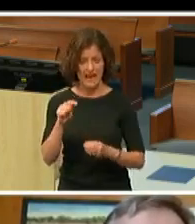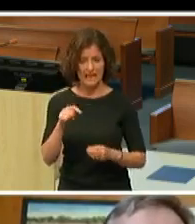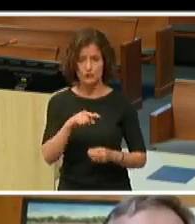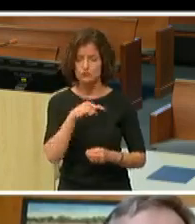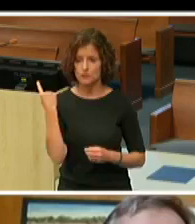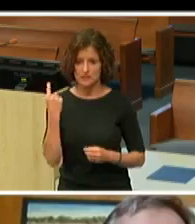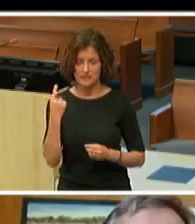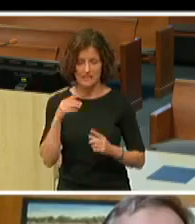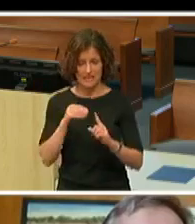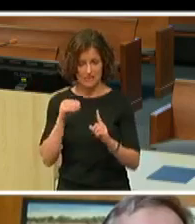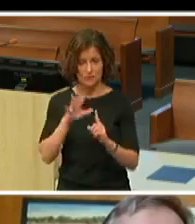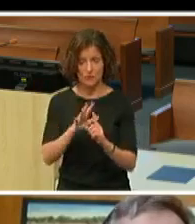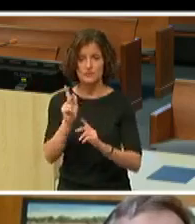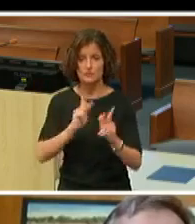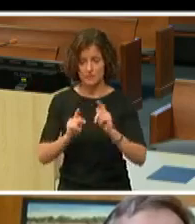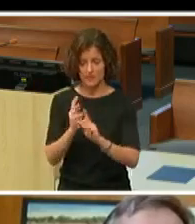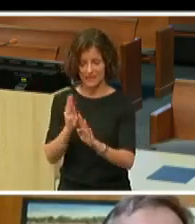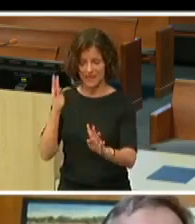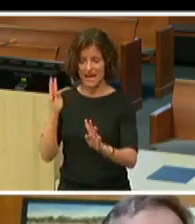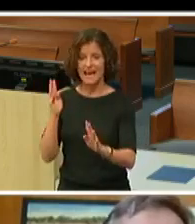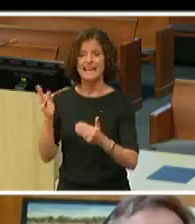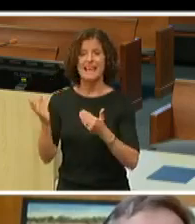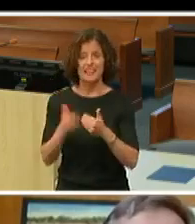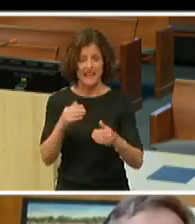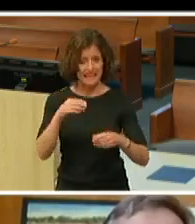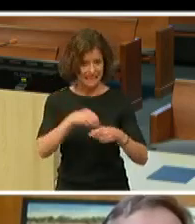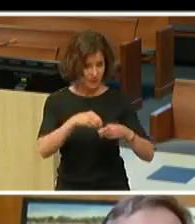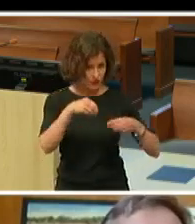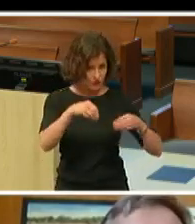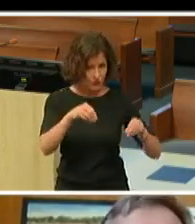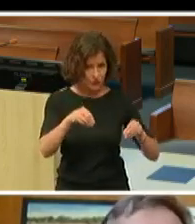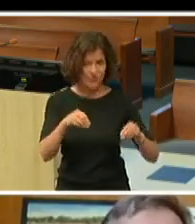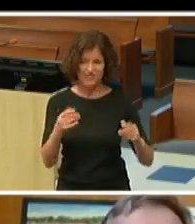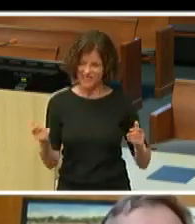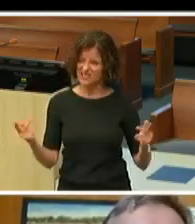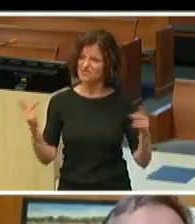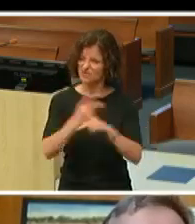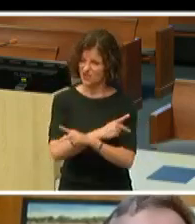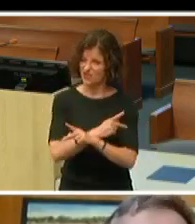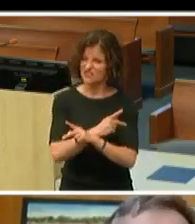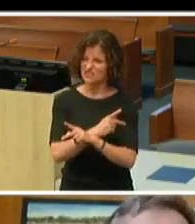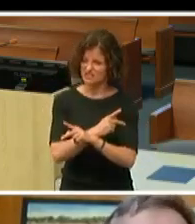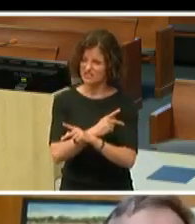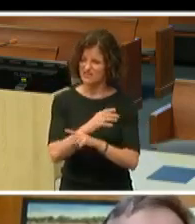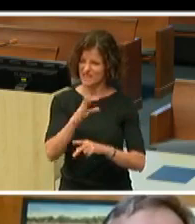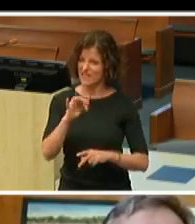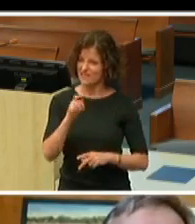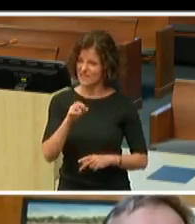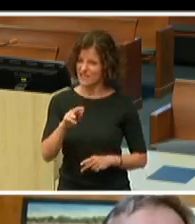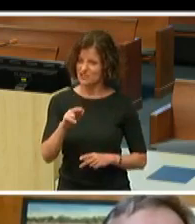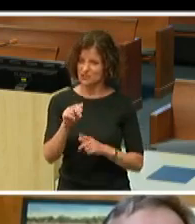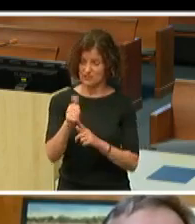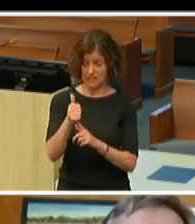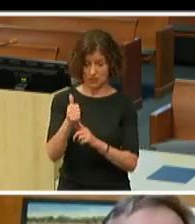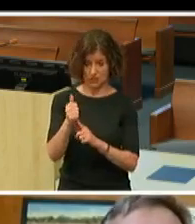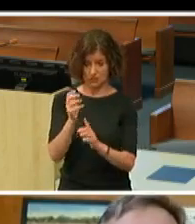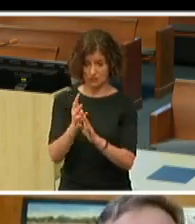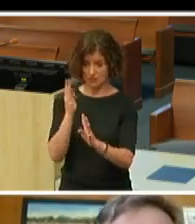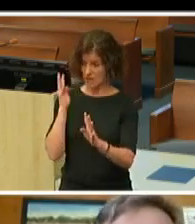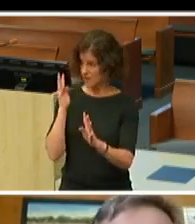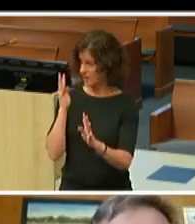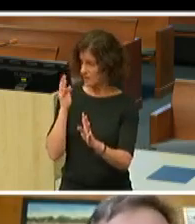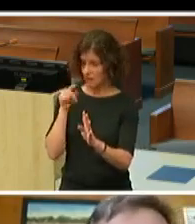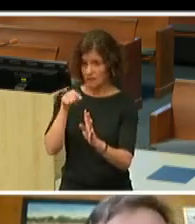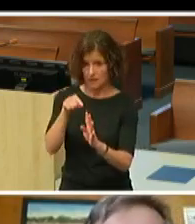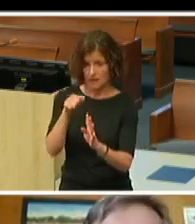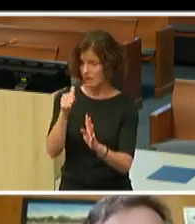in line than I did in the store, by far. Factor of 10, factor of 100. You're standing in line it's